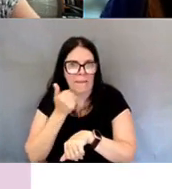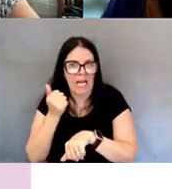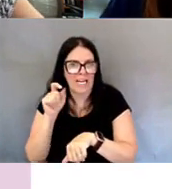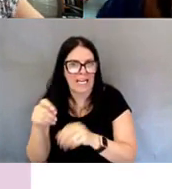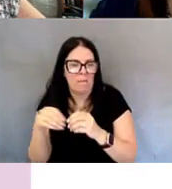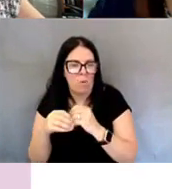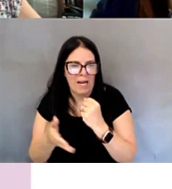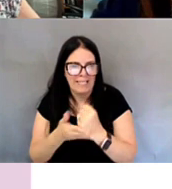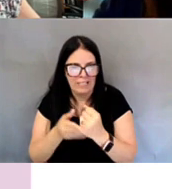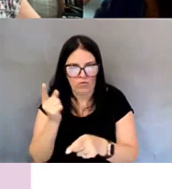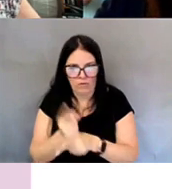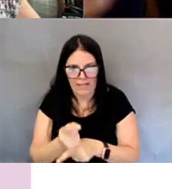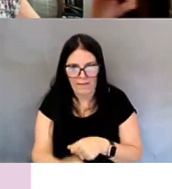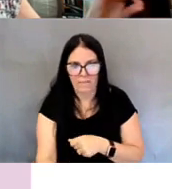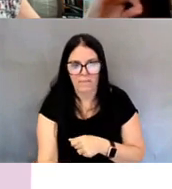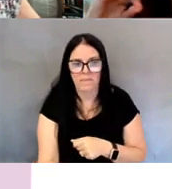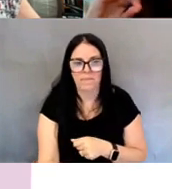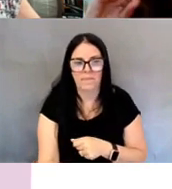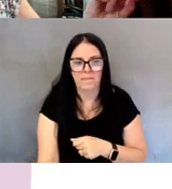yes,